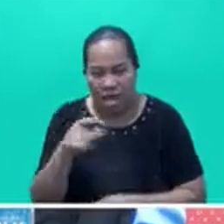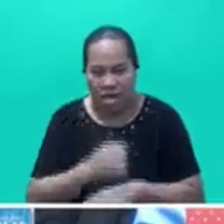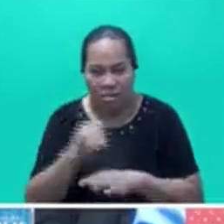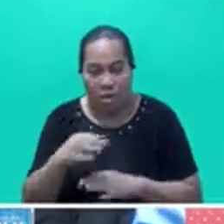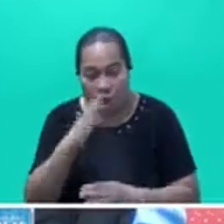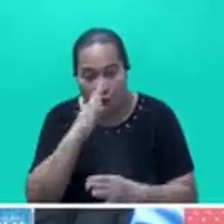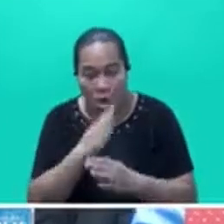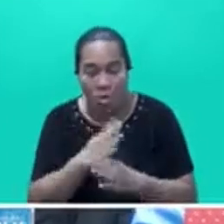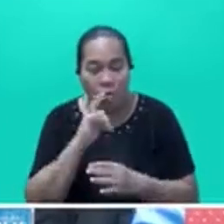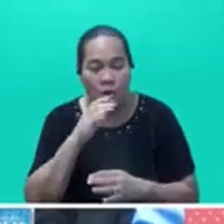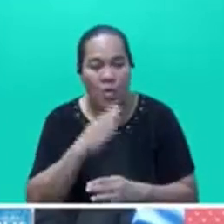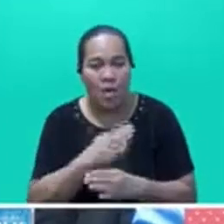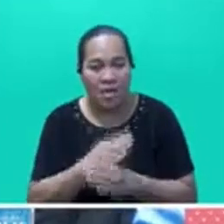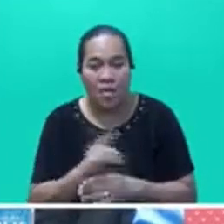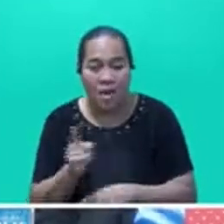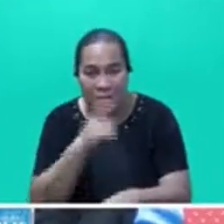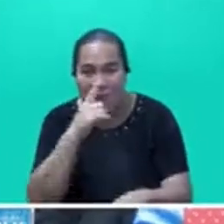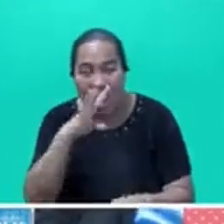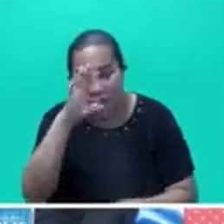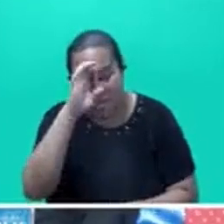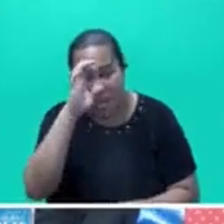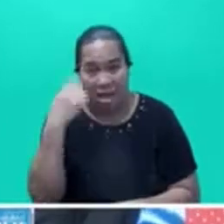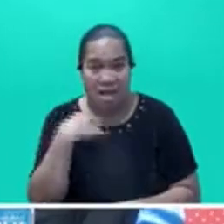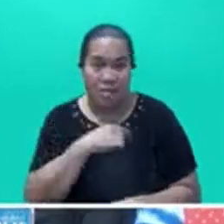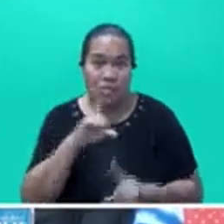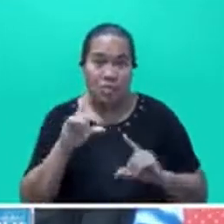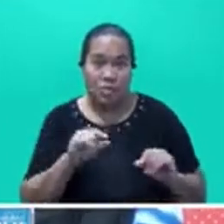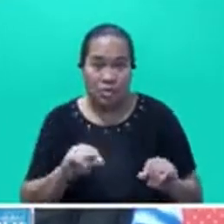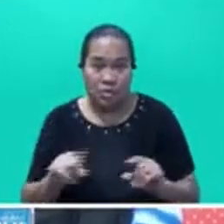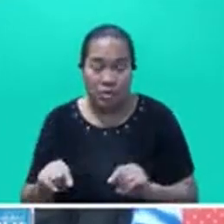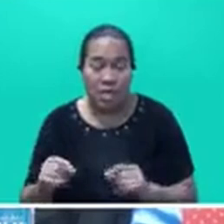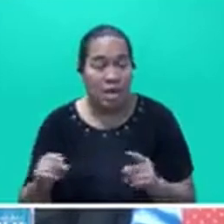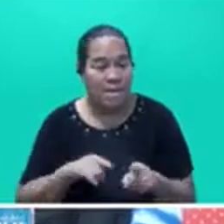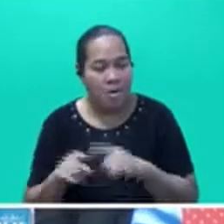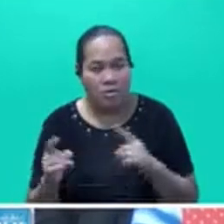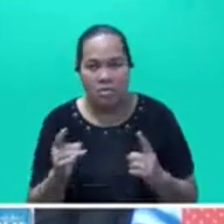work according to the expectations of our people, and most importantly, bring